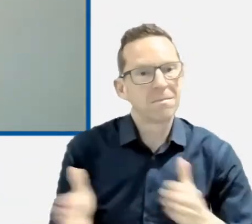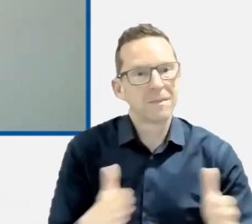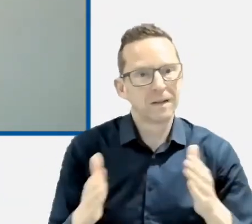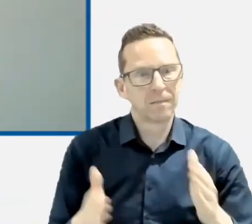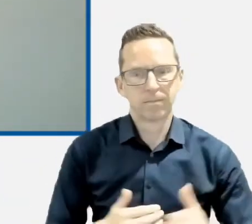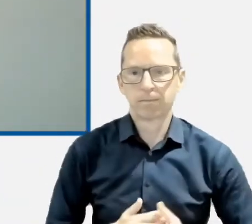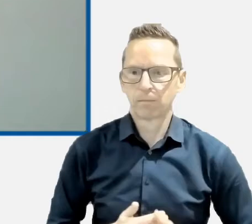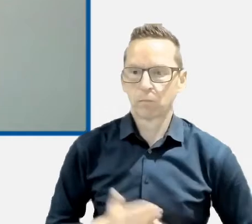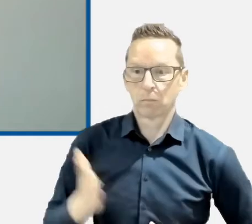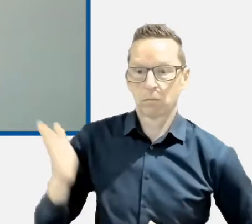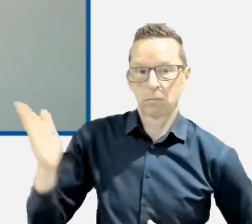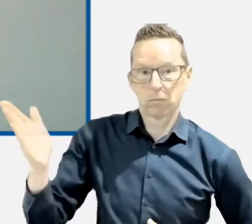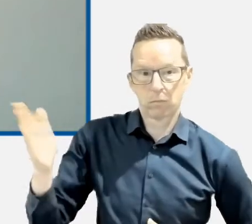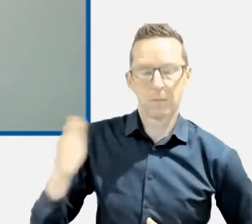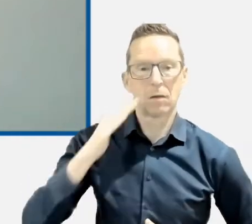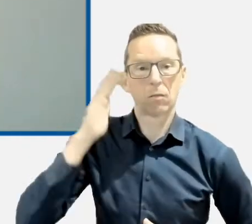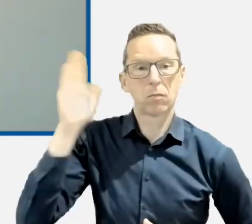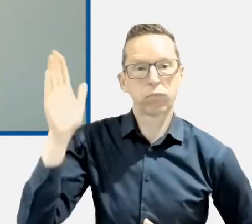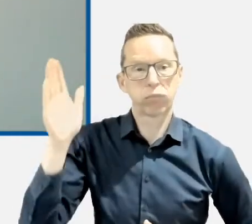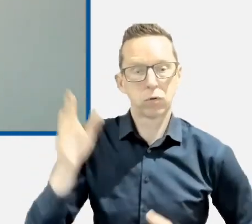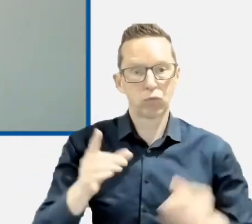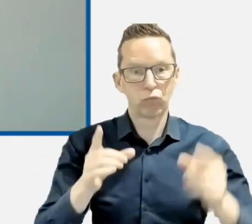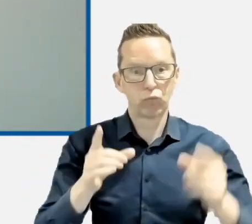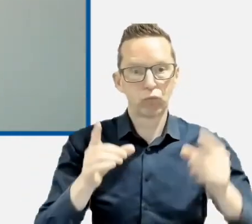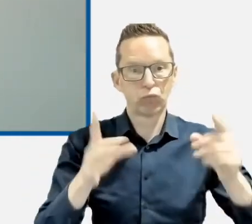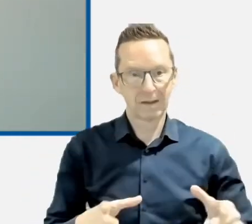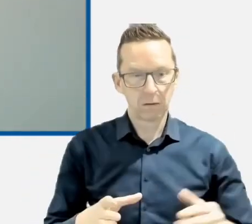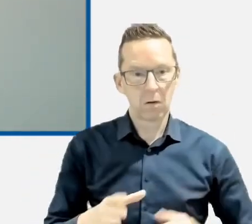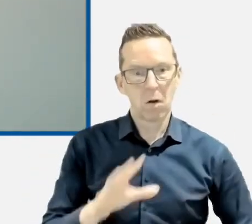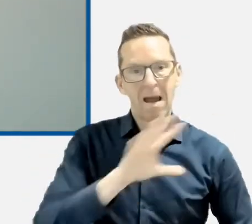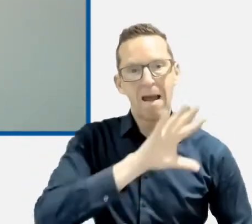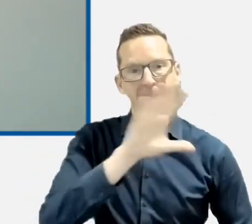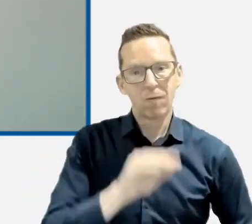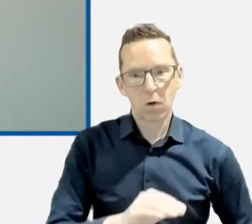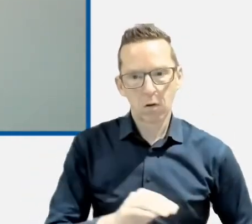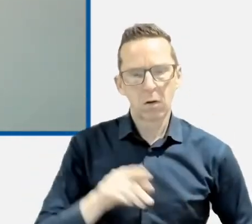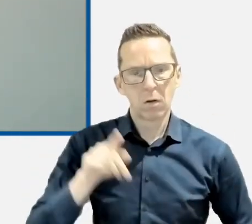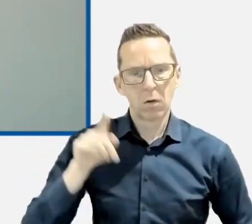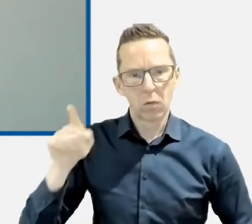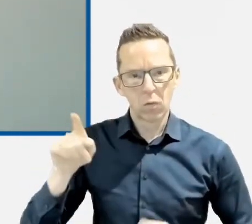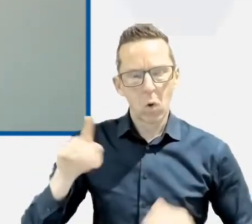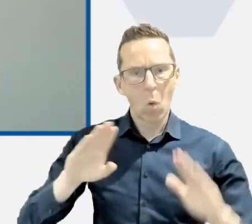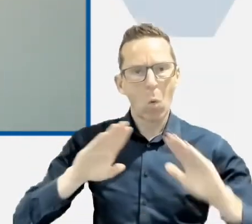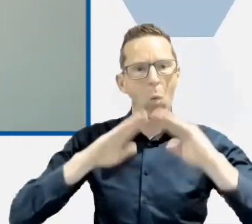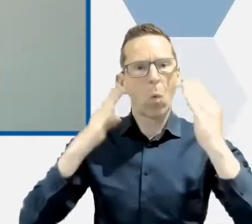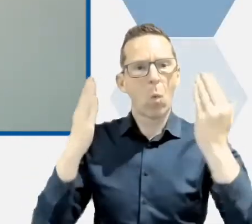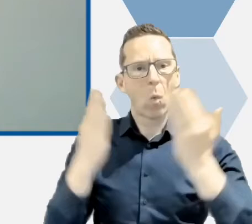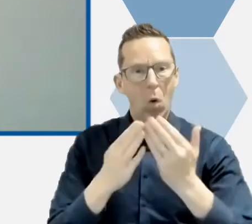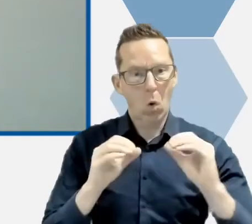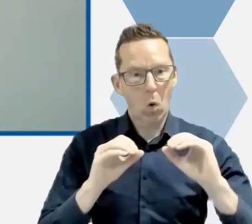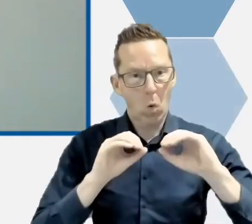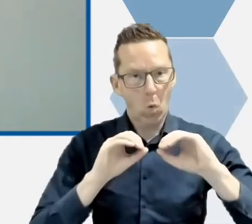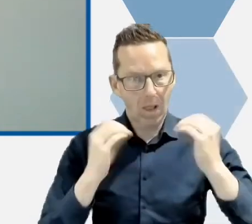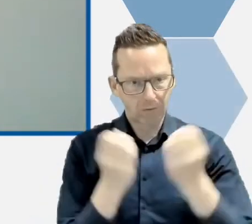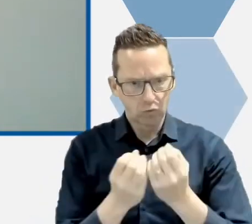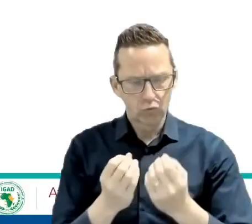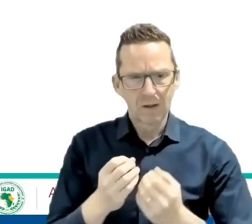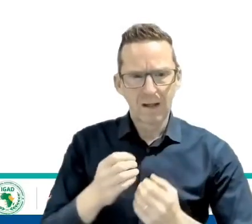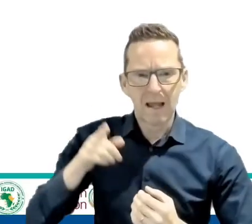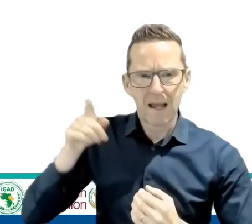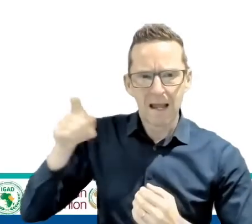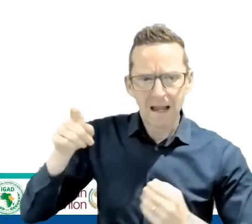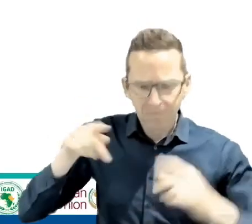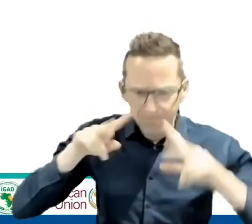for Africa of the World Meteorological Organization. The floor is yours, Mr. Makarao.